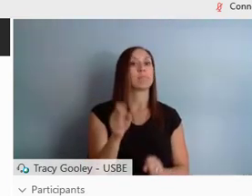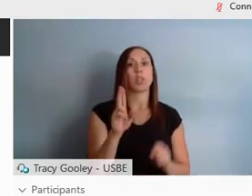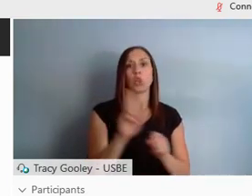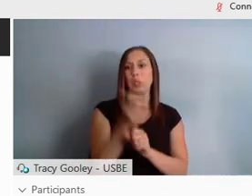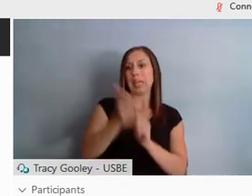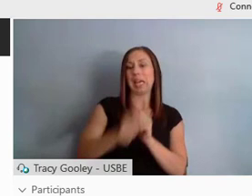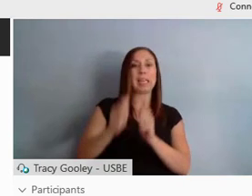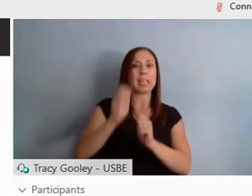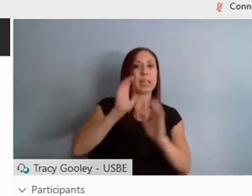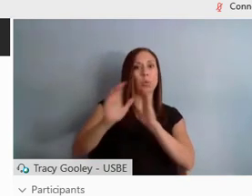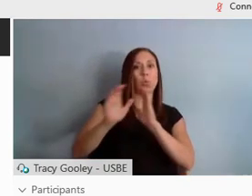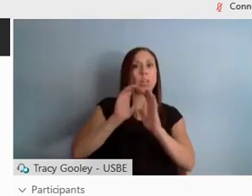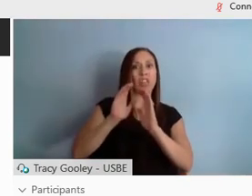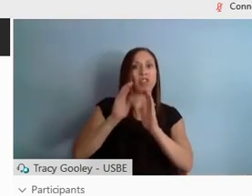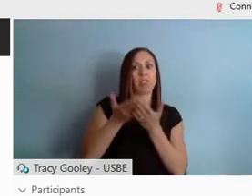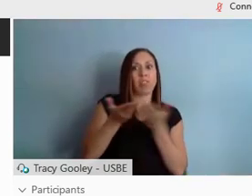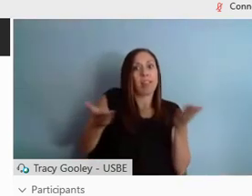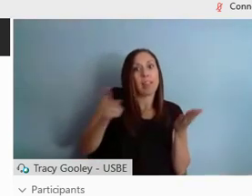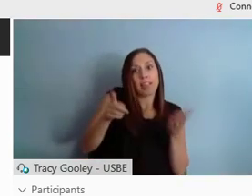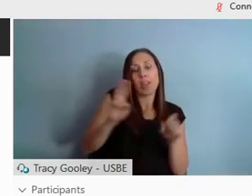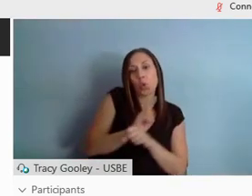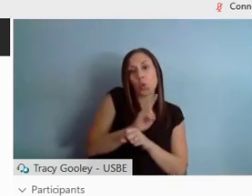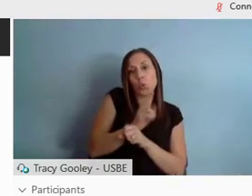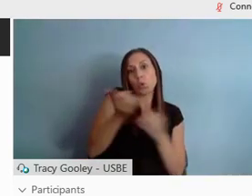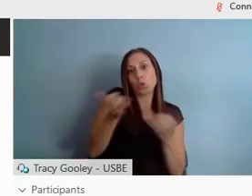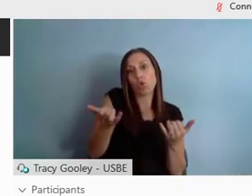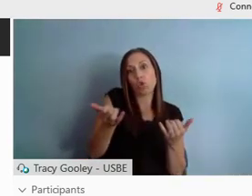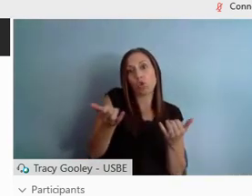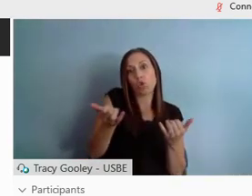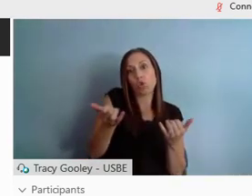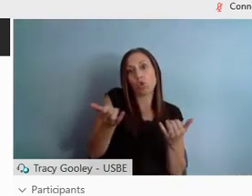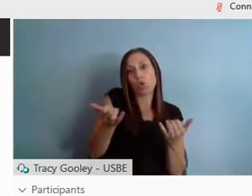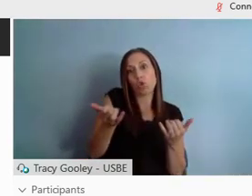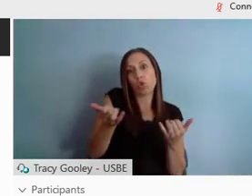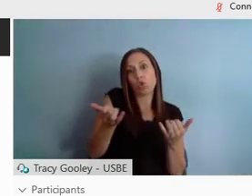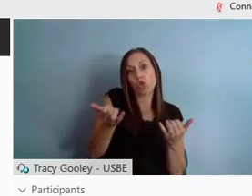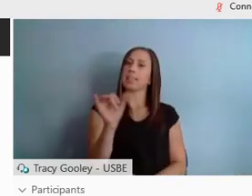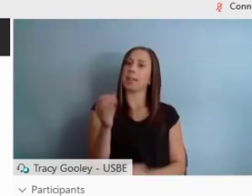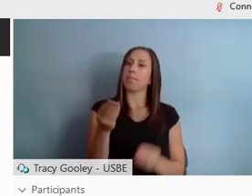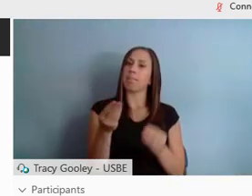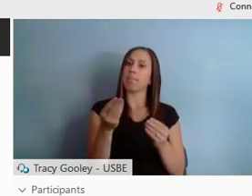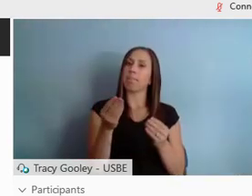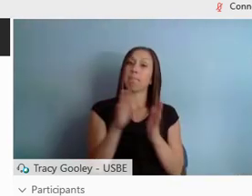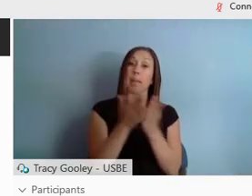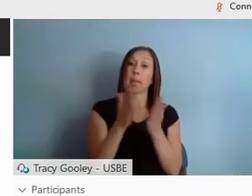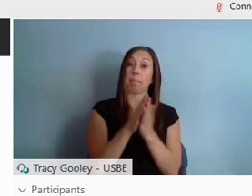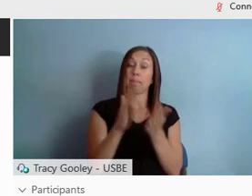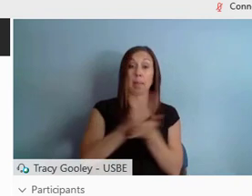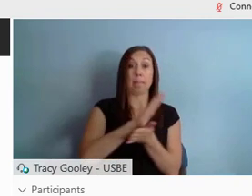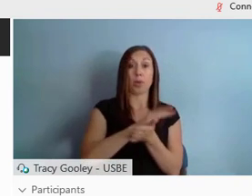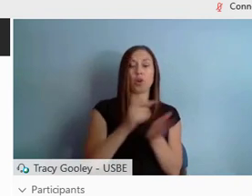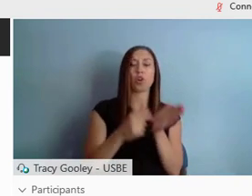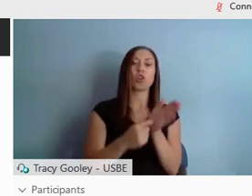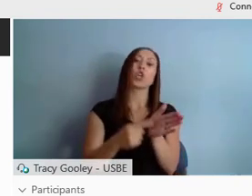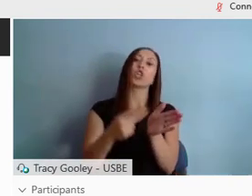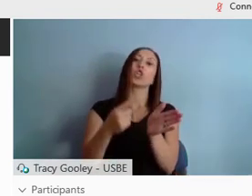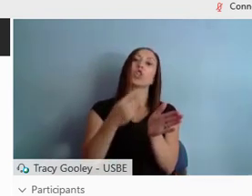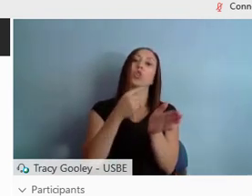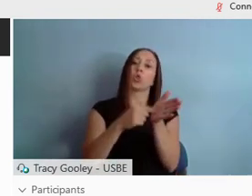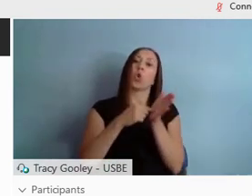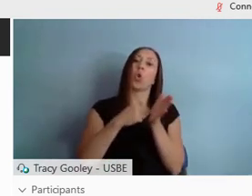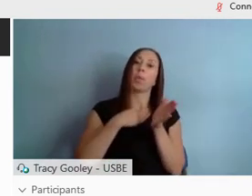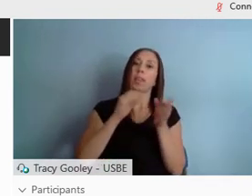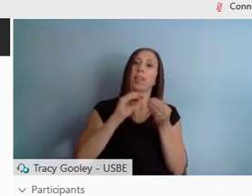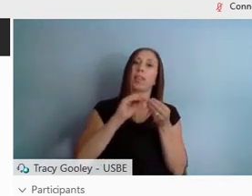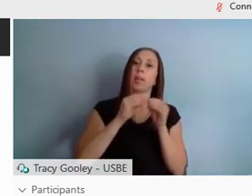any communication device that they currently use. And using the same material sheet, the teacher will say, show me the number when I